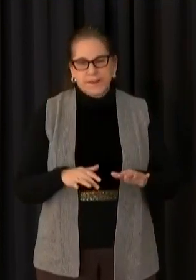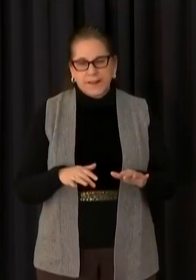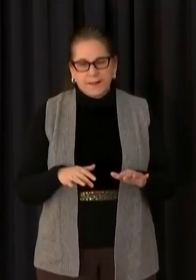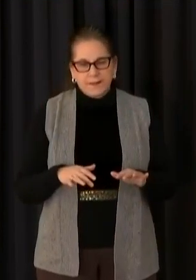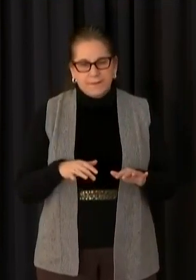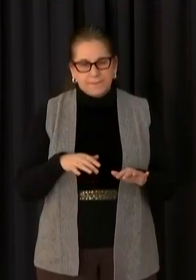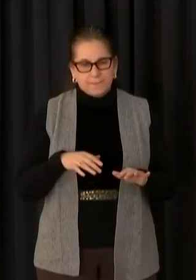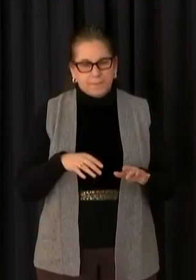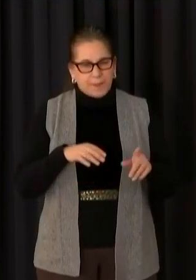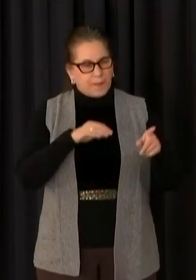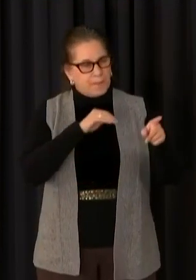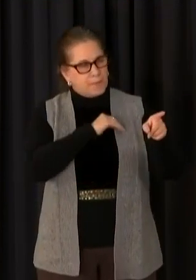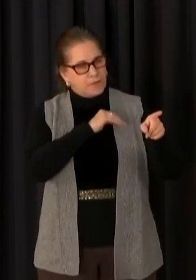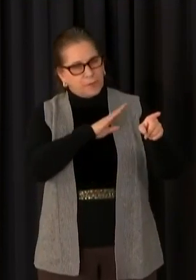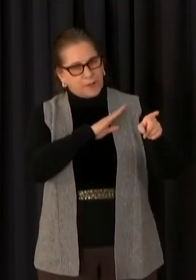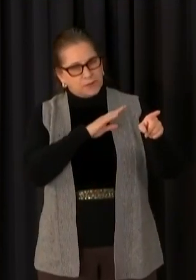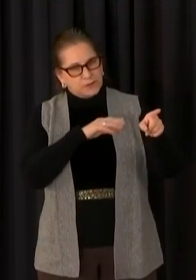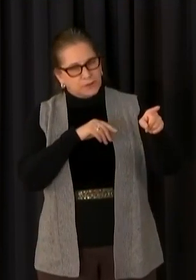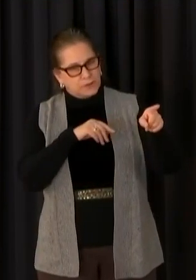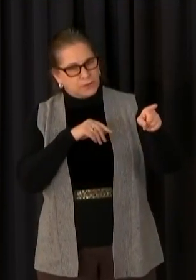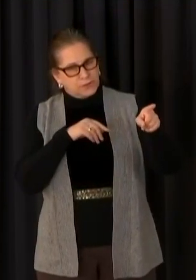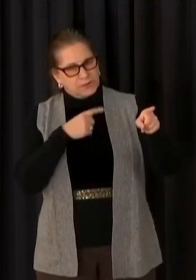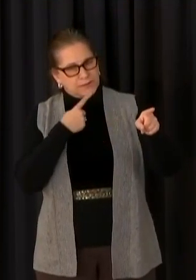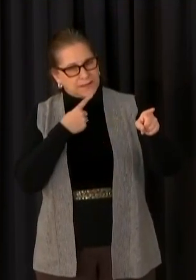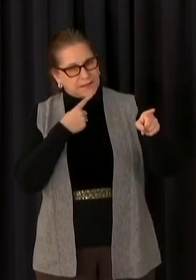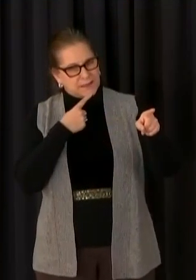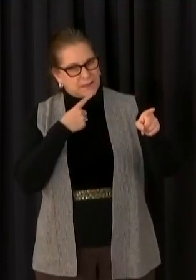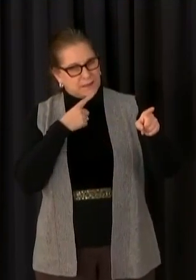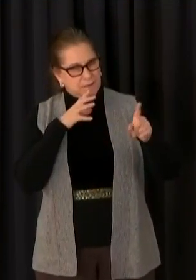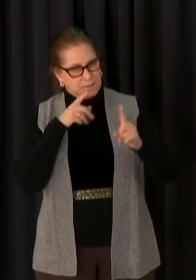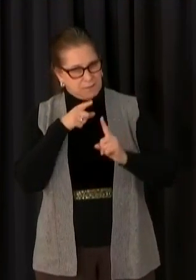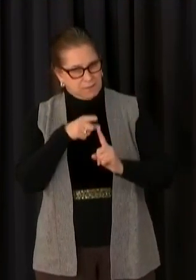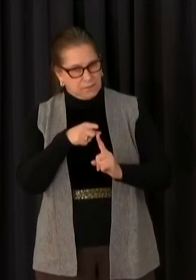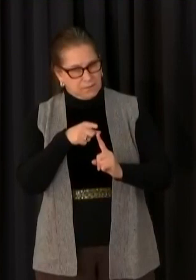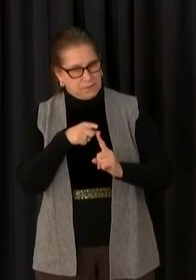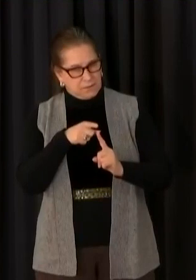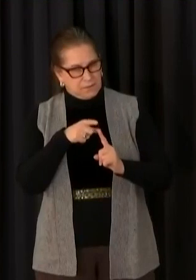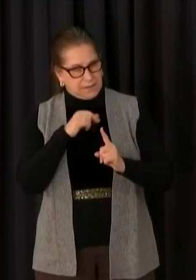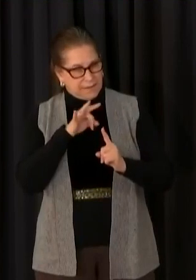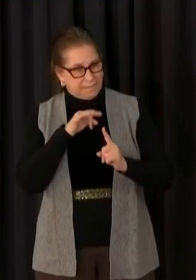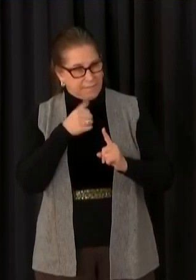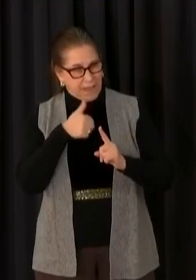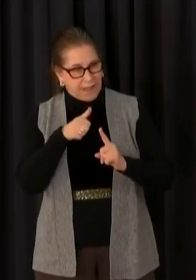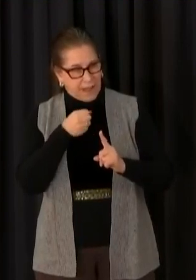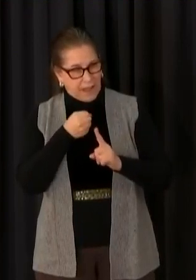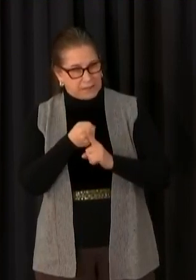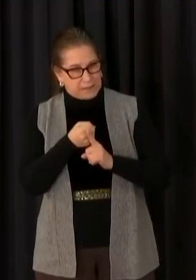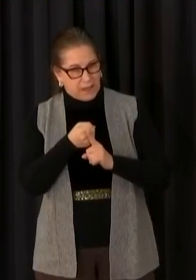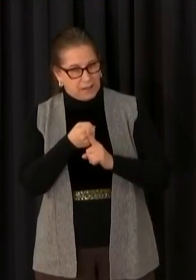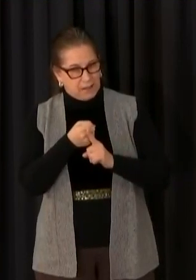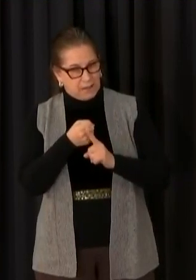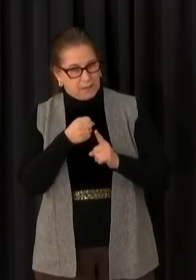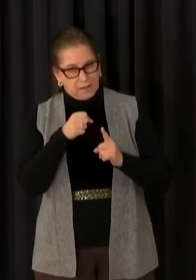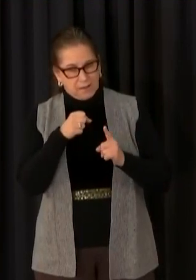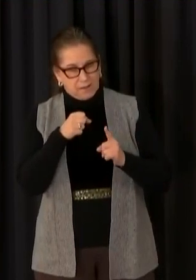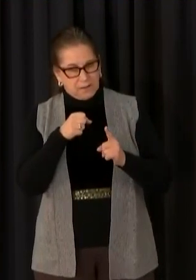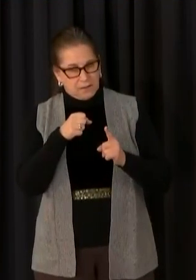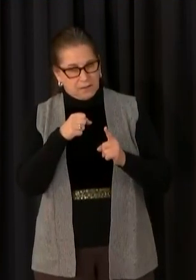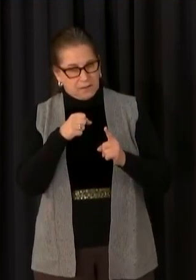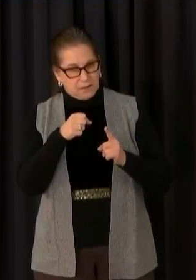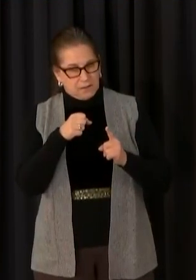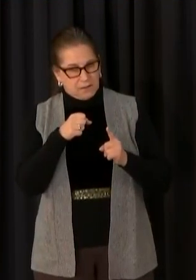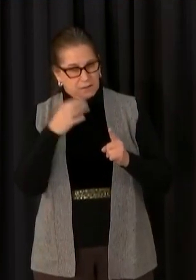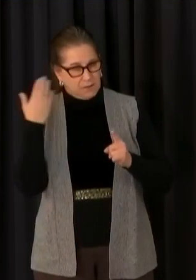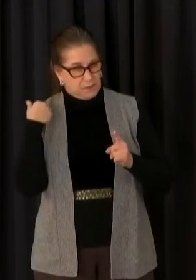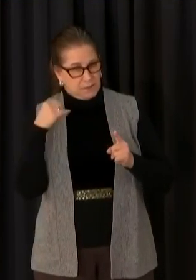Bowser, recent reports show that you were just the target of an attack on January 6th. That just came out today based on